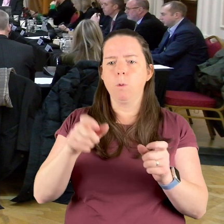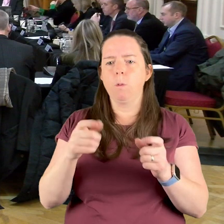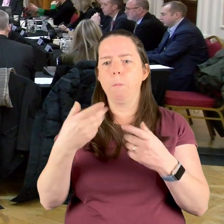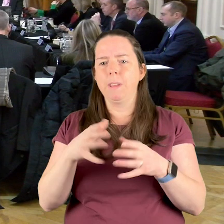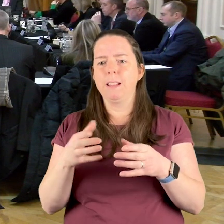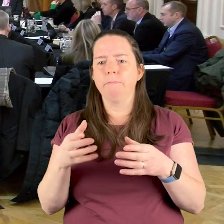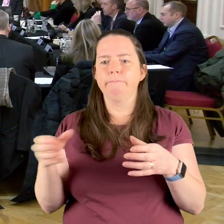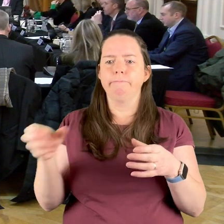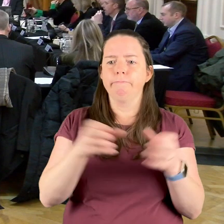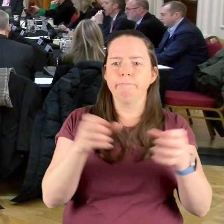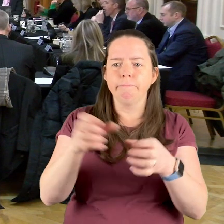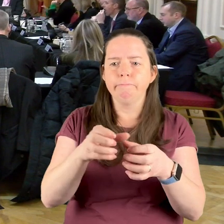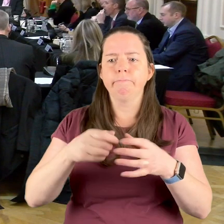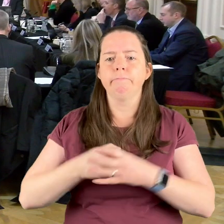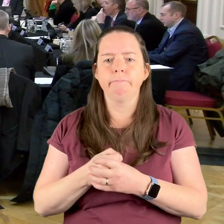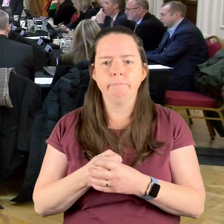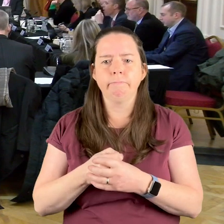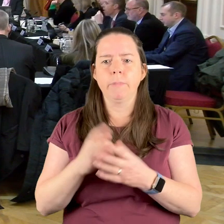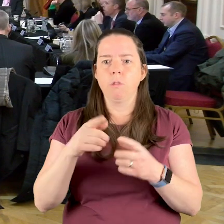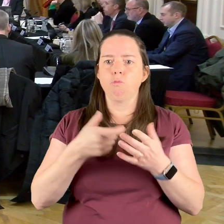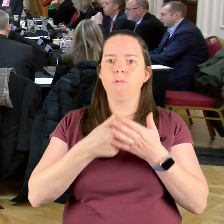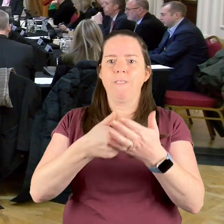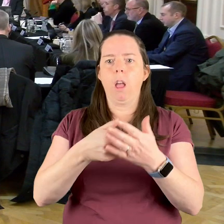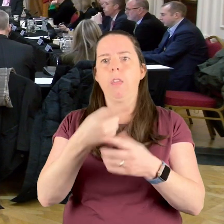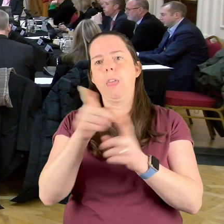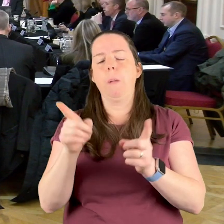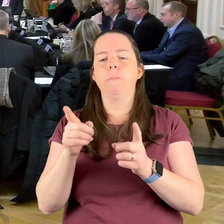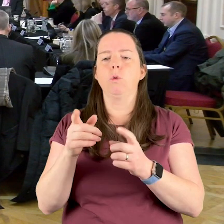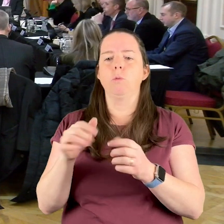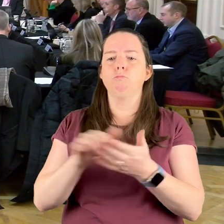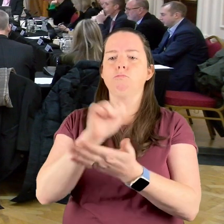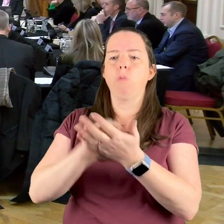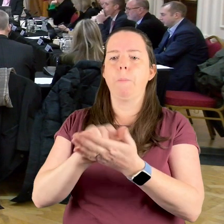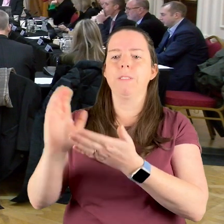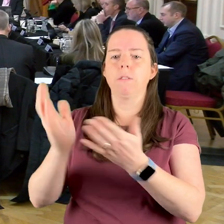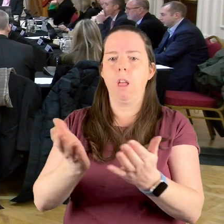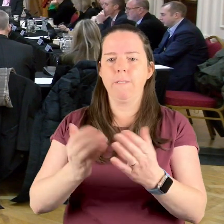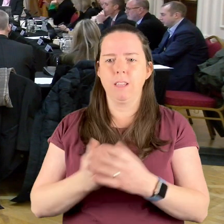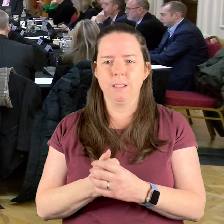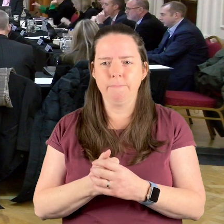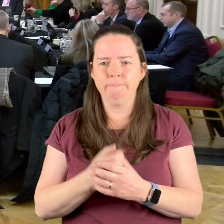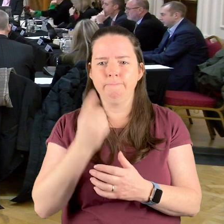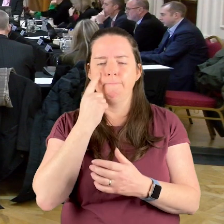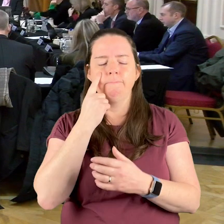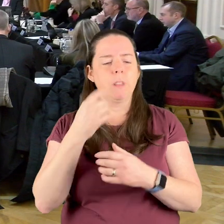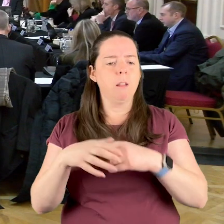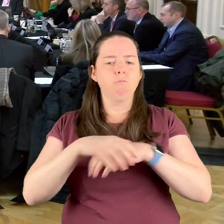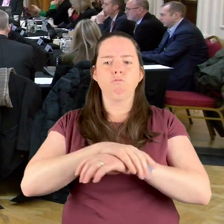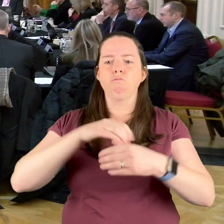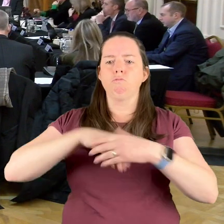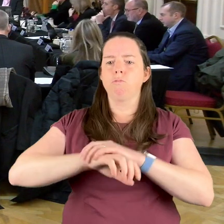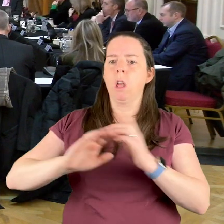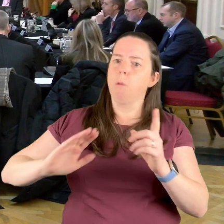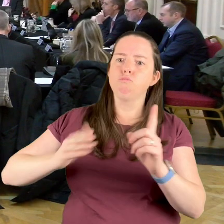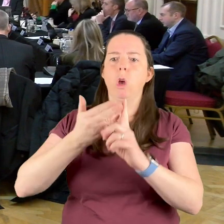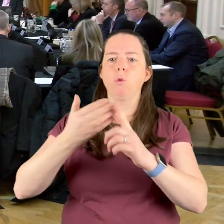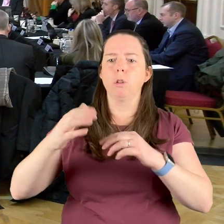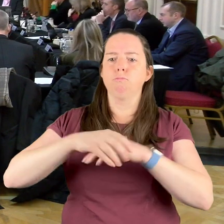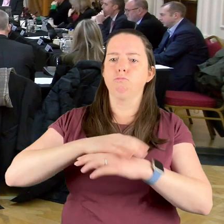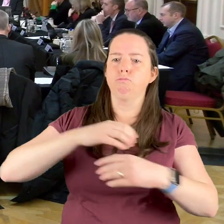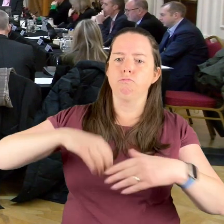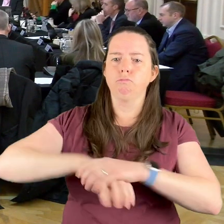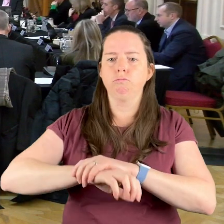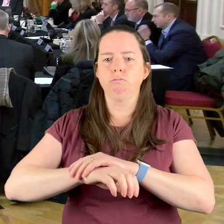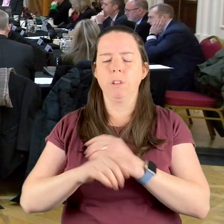picking people that has mental health on time and actually then referring them to the appropriate service. So it's more or less looking